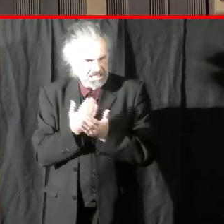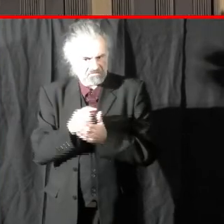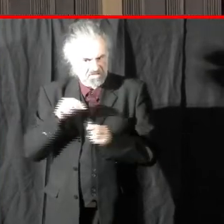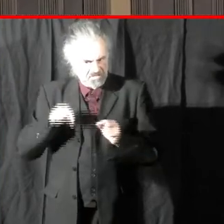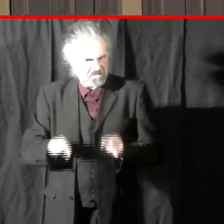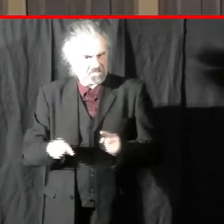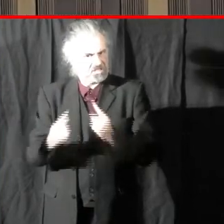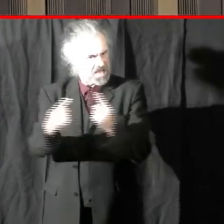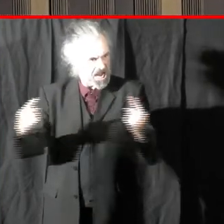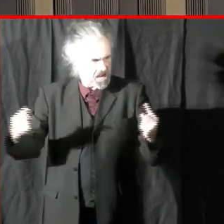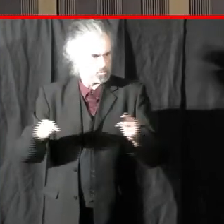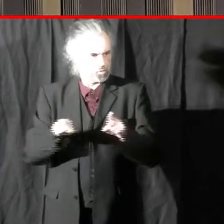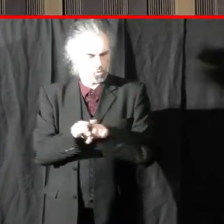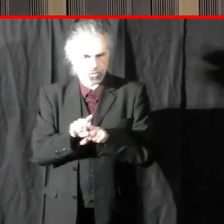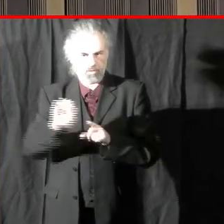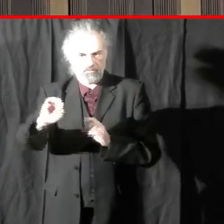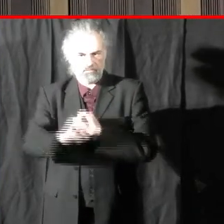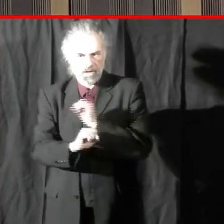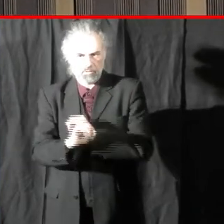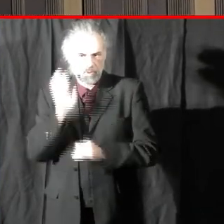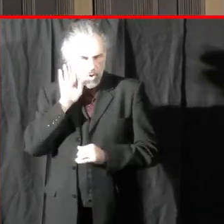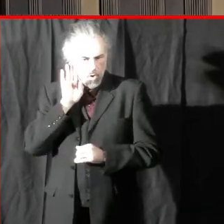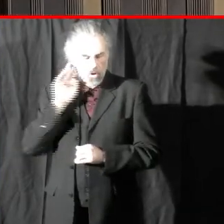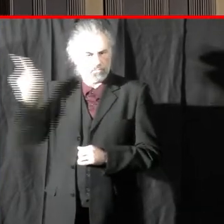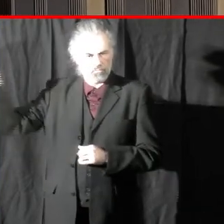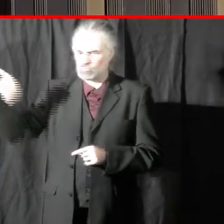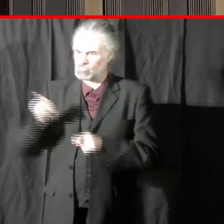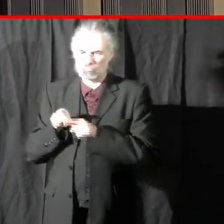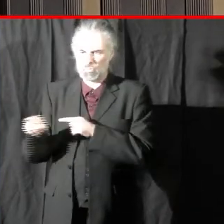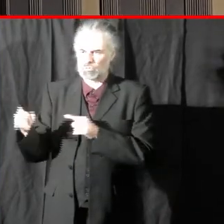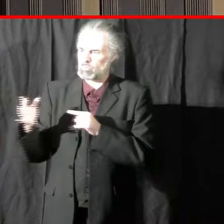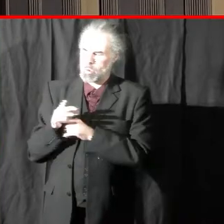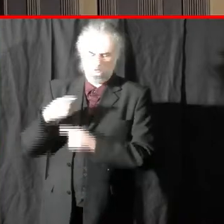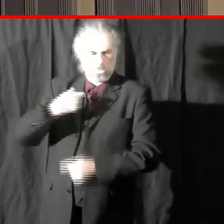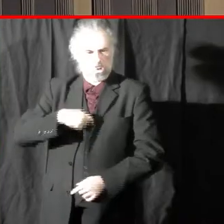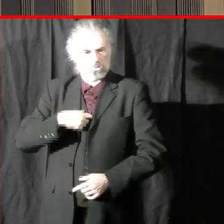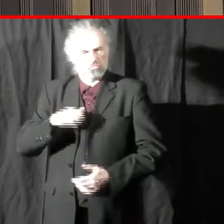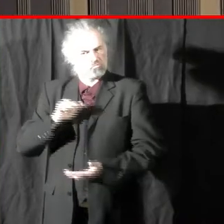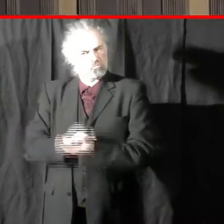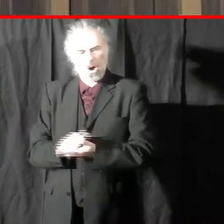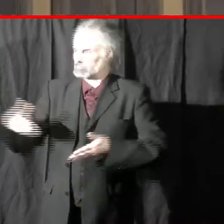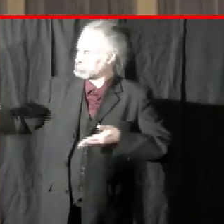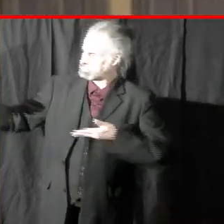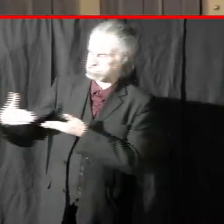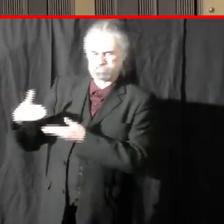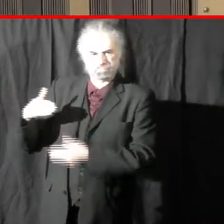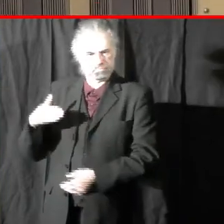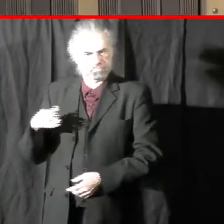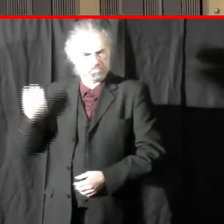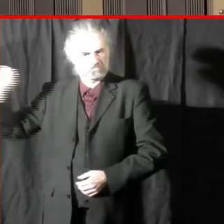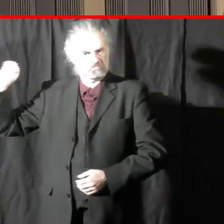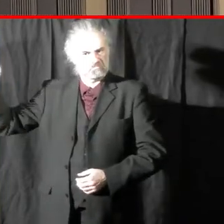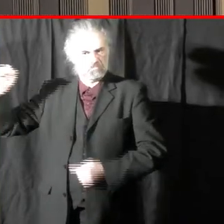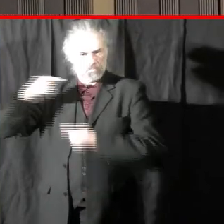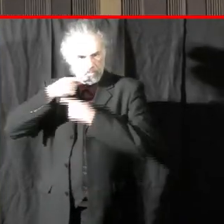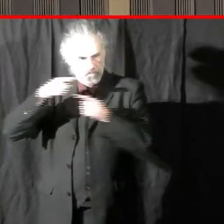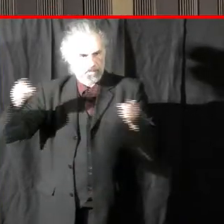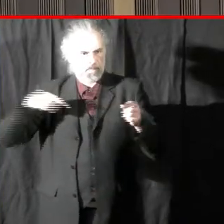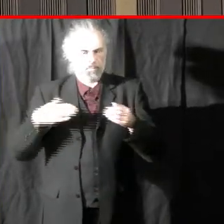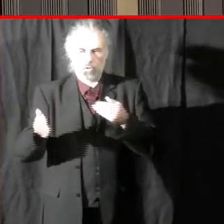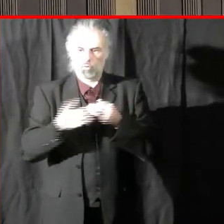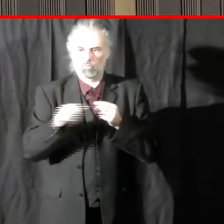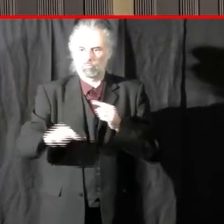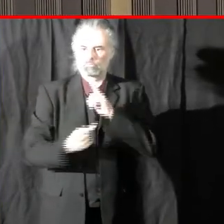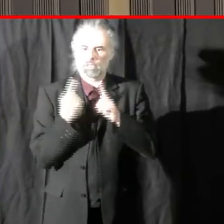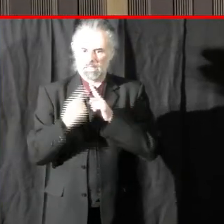from Bruce. Bruce is the most relevant person to hear from at this point. Now, I will be closing this meeting, ladies and